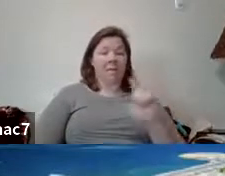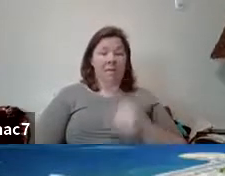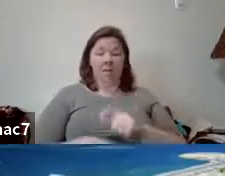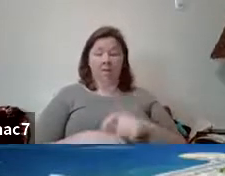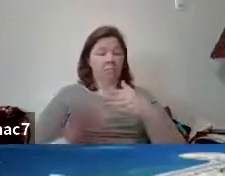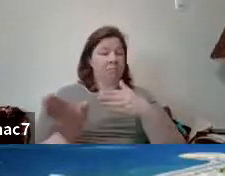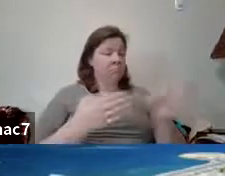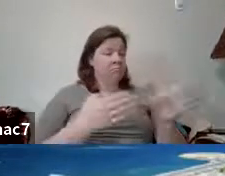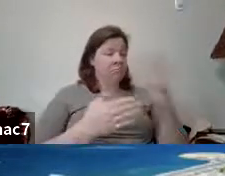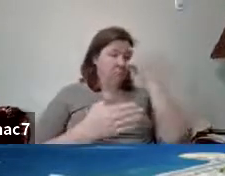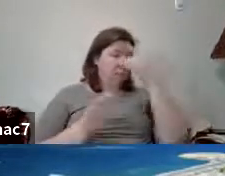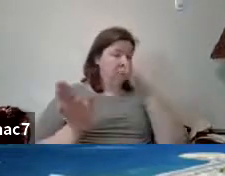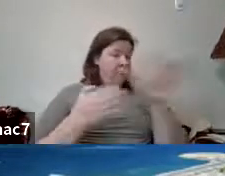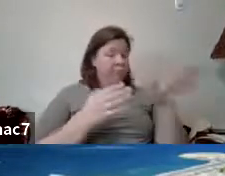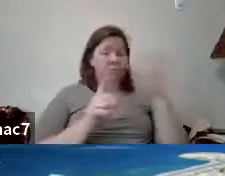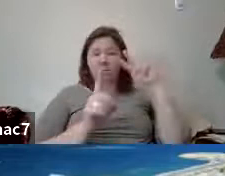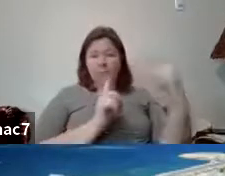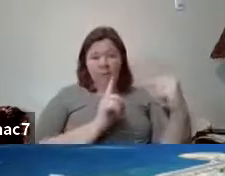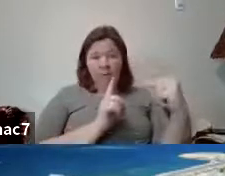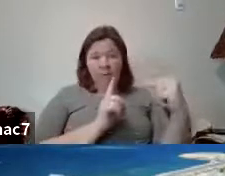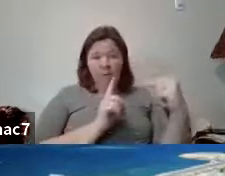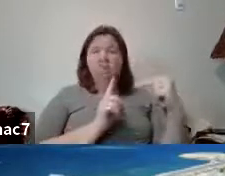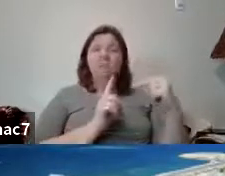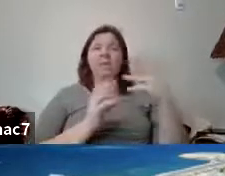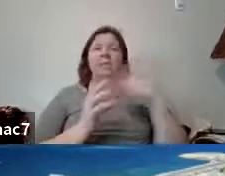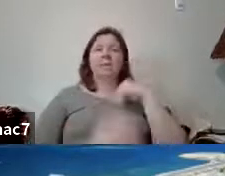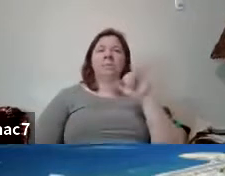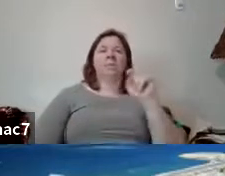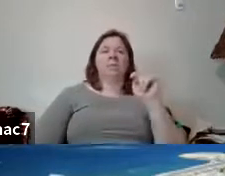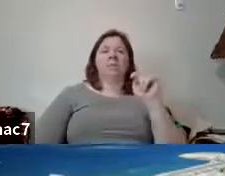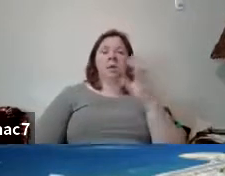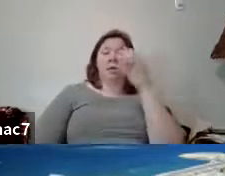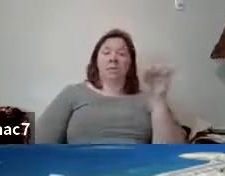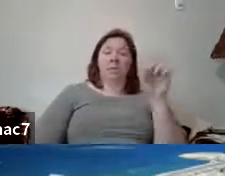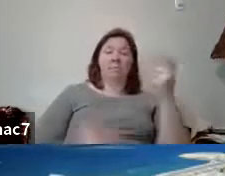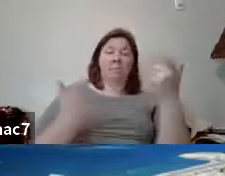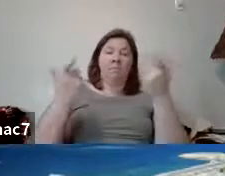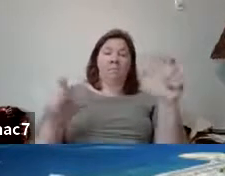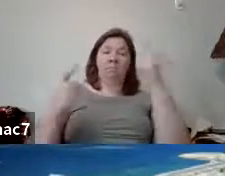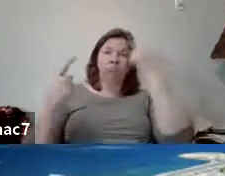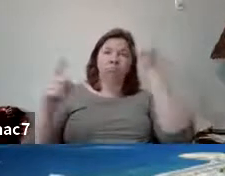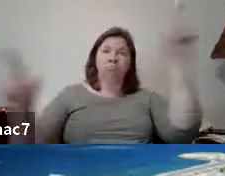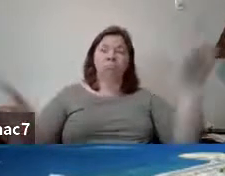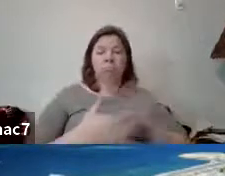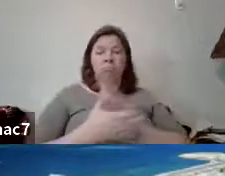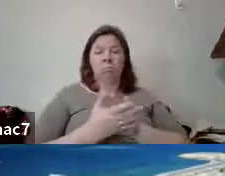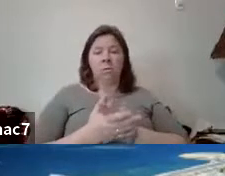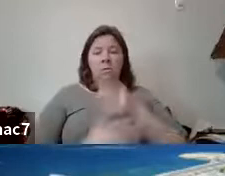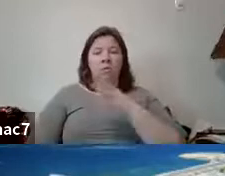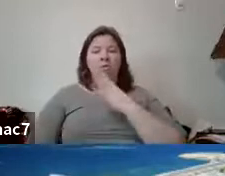shifted, guys, and we need to wrap our minds around that. The company is what is going to make us successful. You talk about